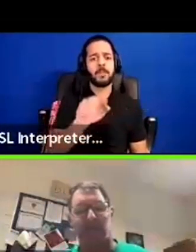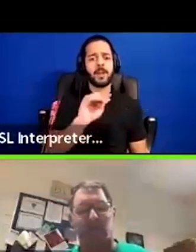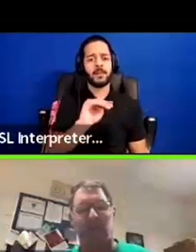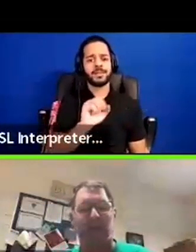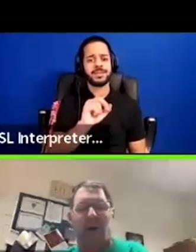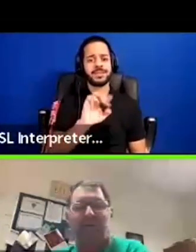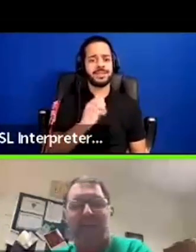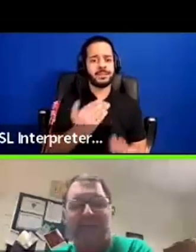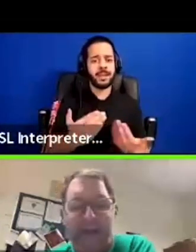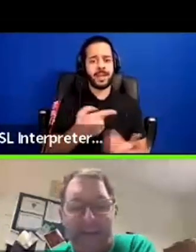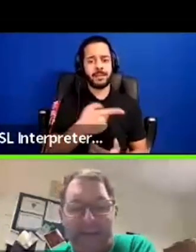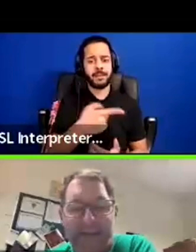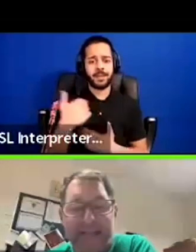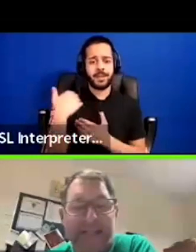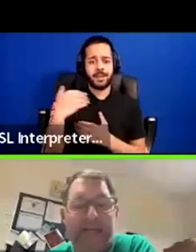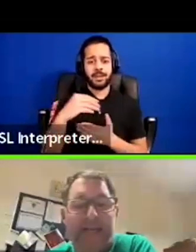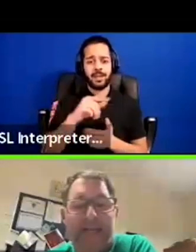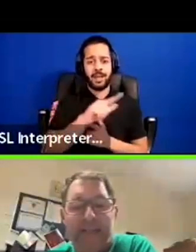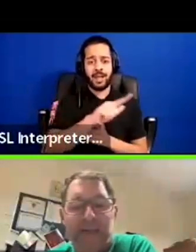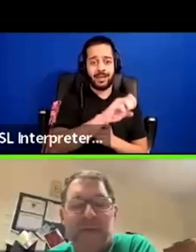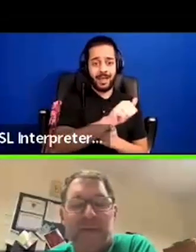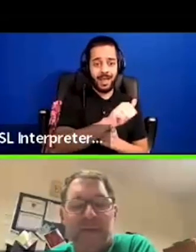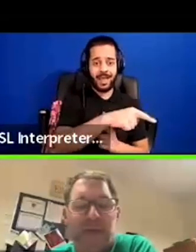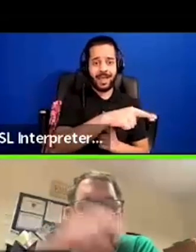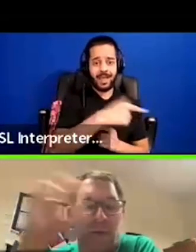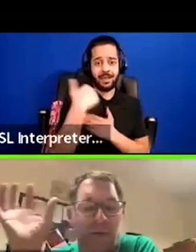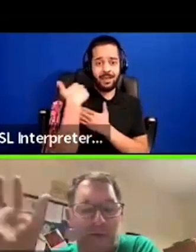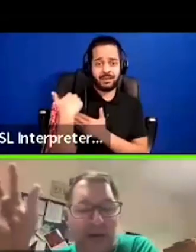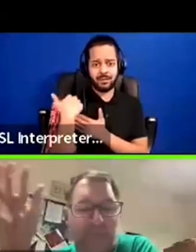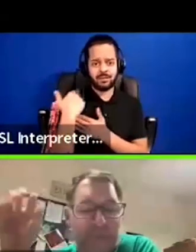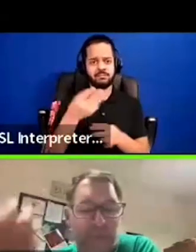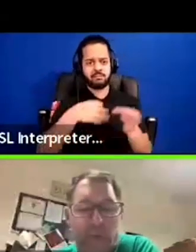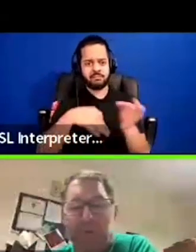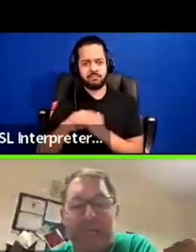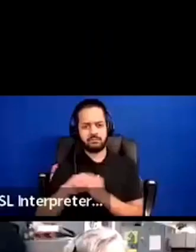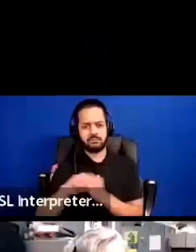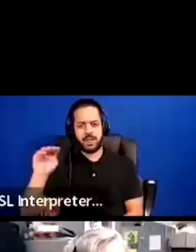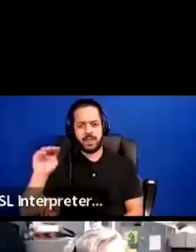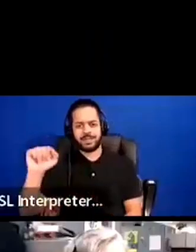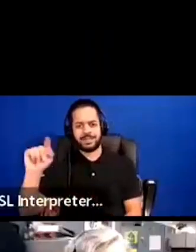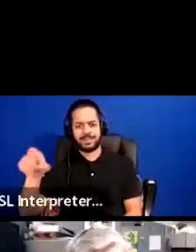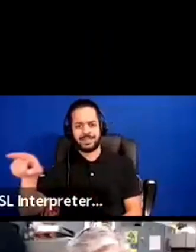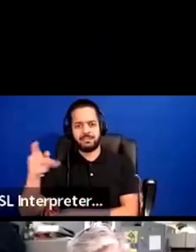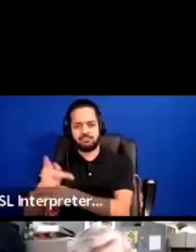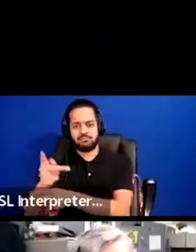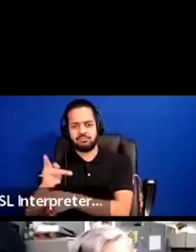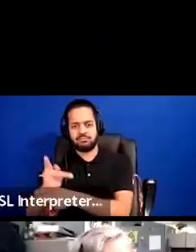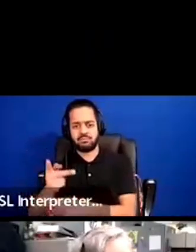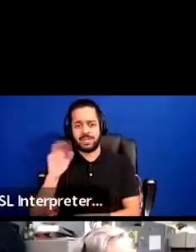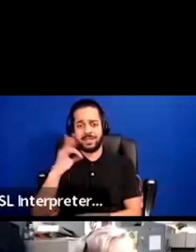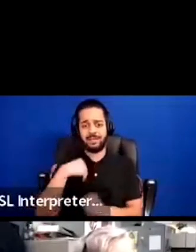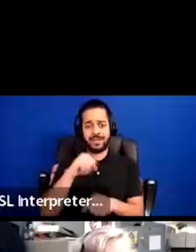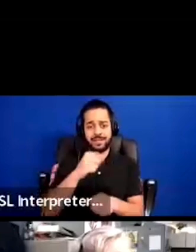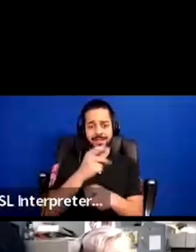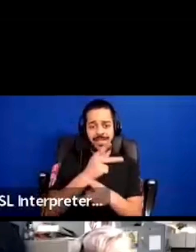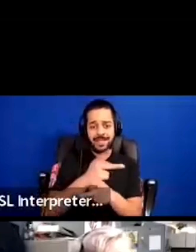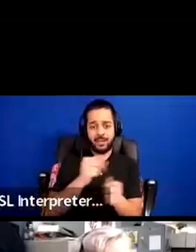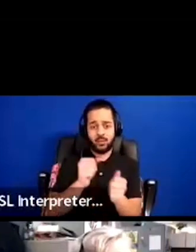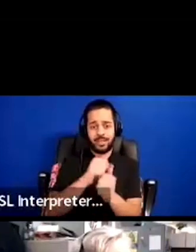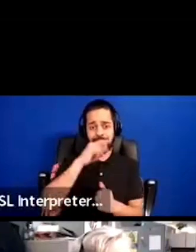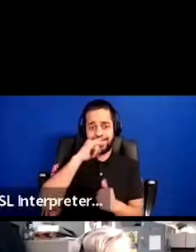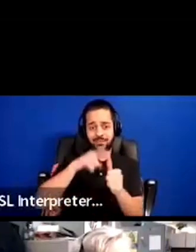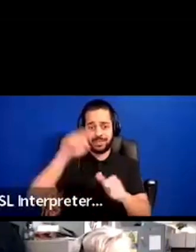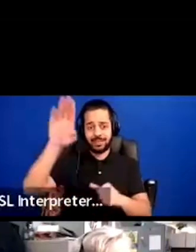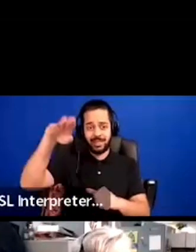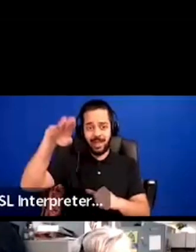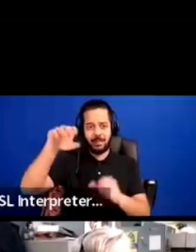take the shoulder weight off of the LEAs, because if you could do the groundwork on top, we can work with Kinsel on the bottom. And I think once we get there